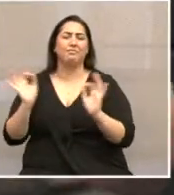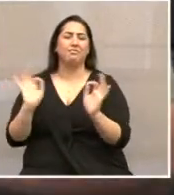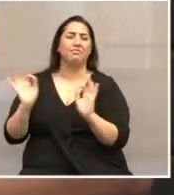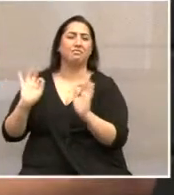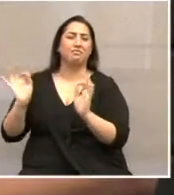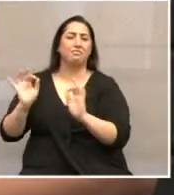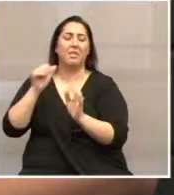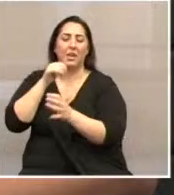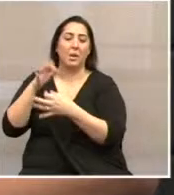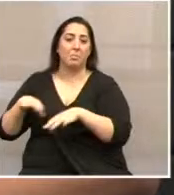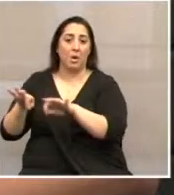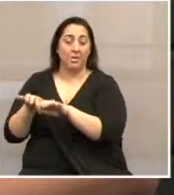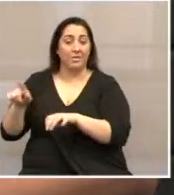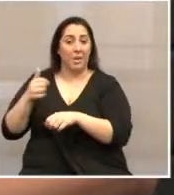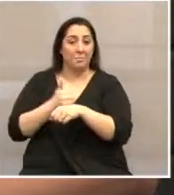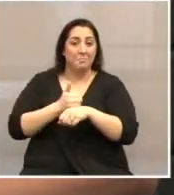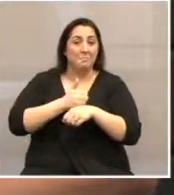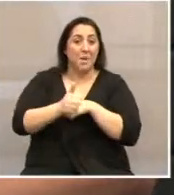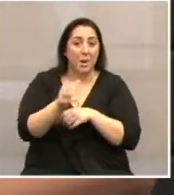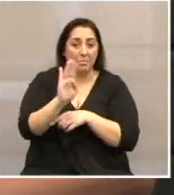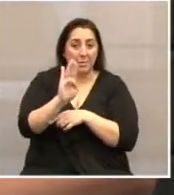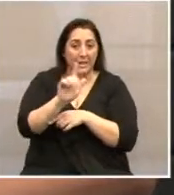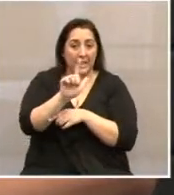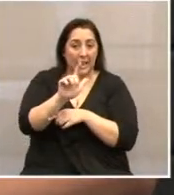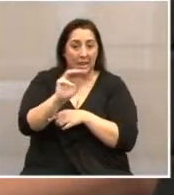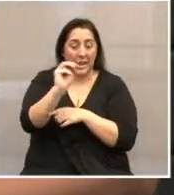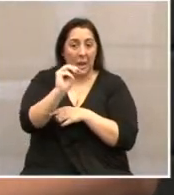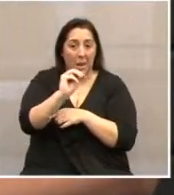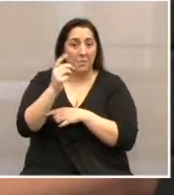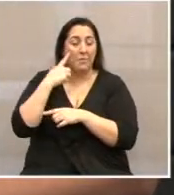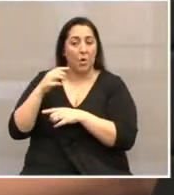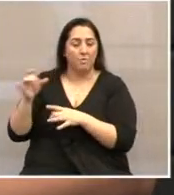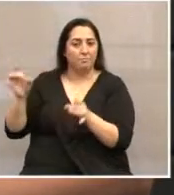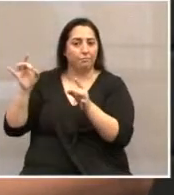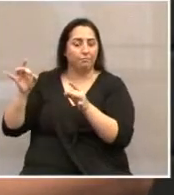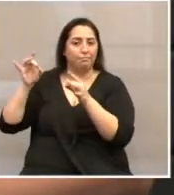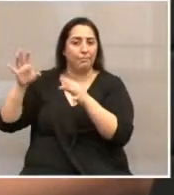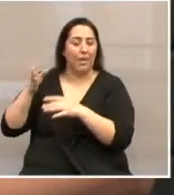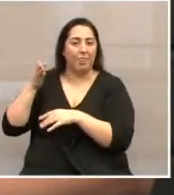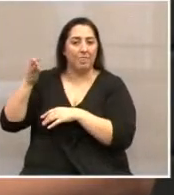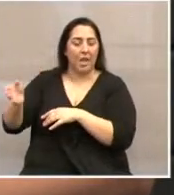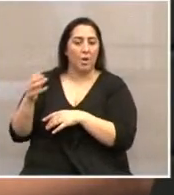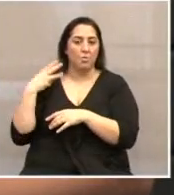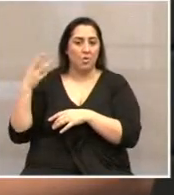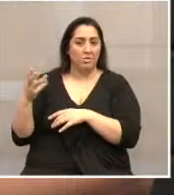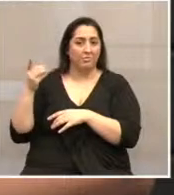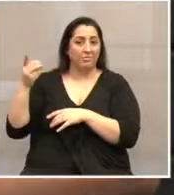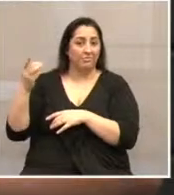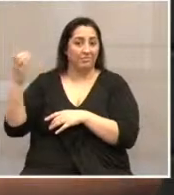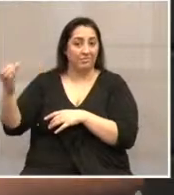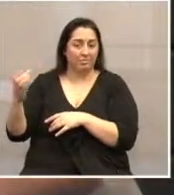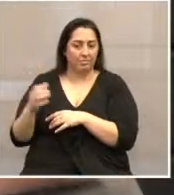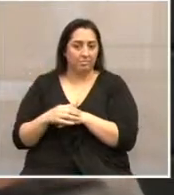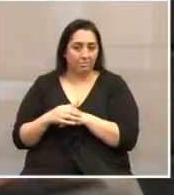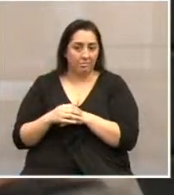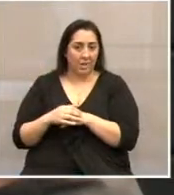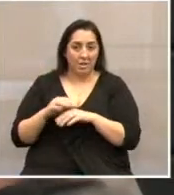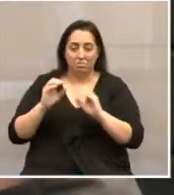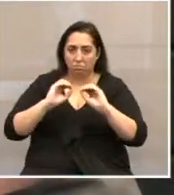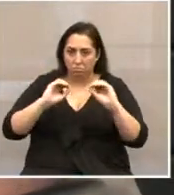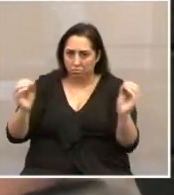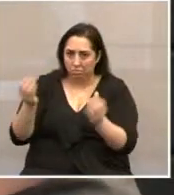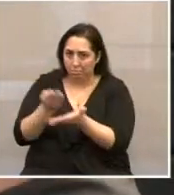blamed Black Lives Matter activists and Antifa for the violence at the US Capitol in Washington, D.C. with zero factual